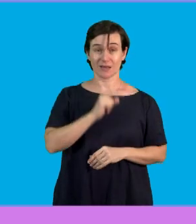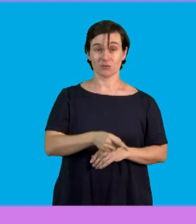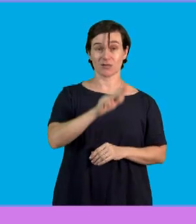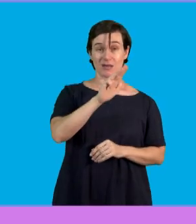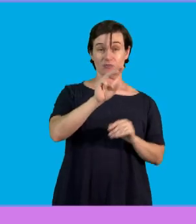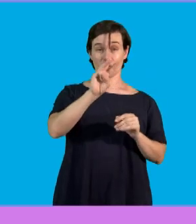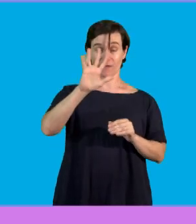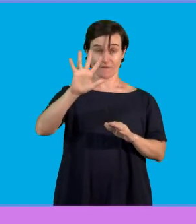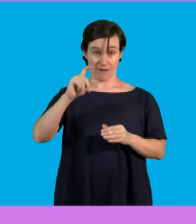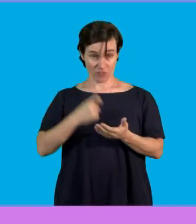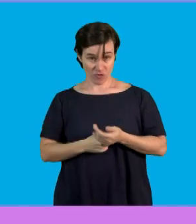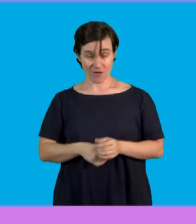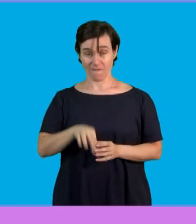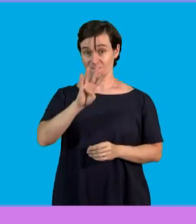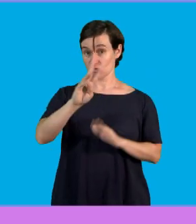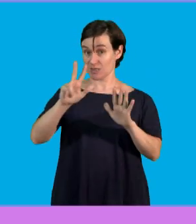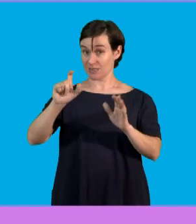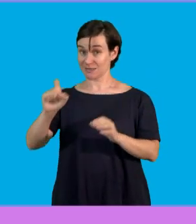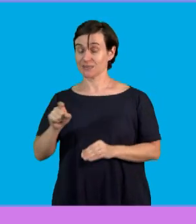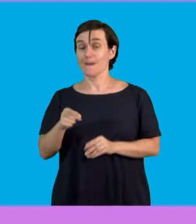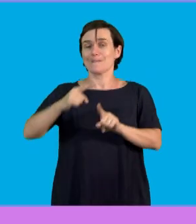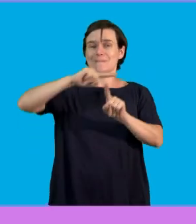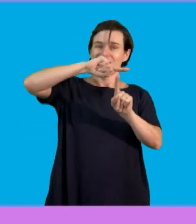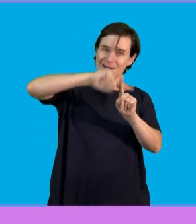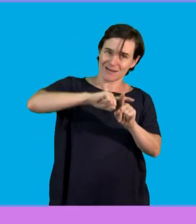26,935 rand 48 cents plus